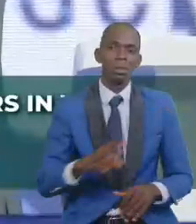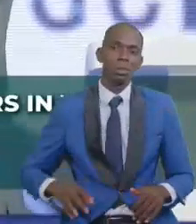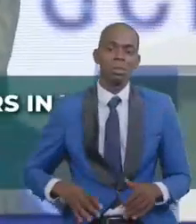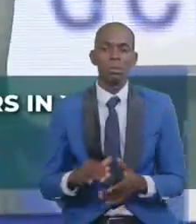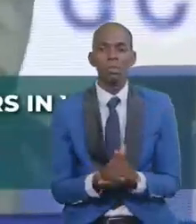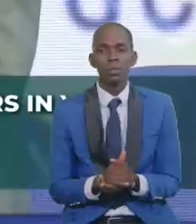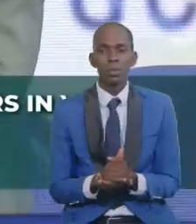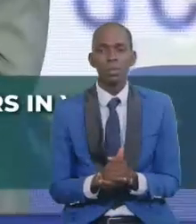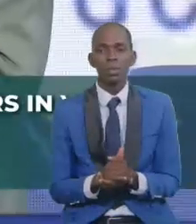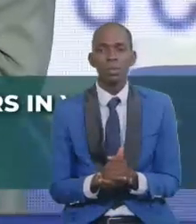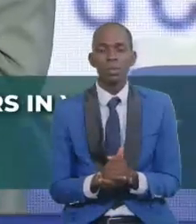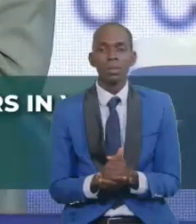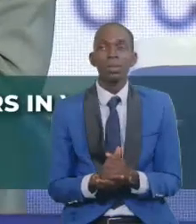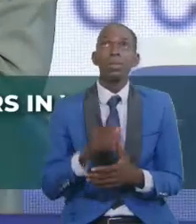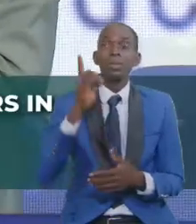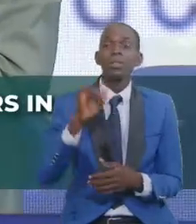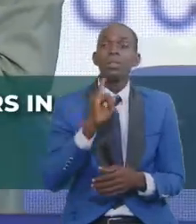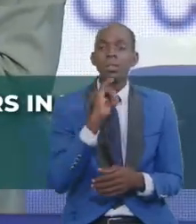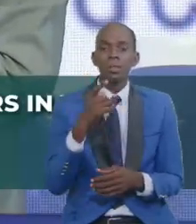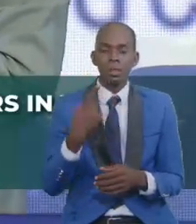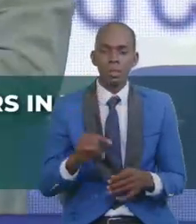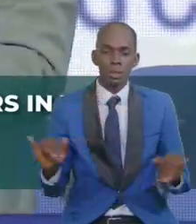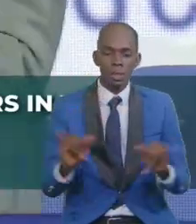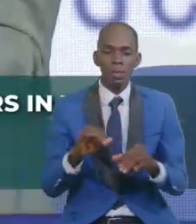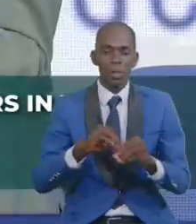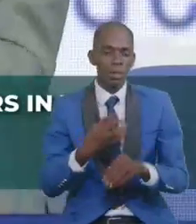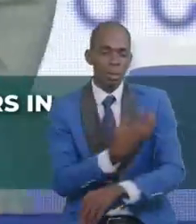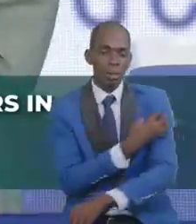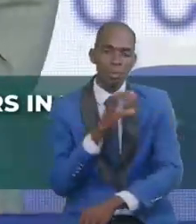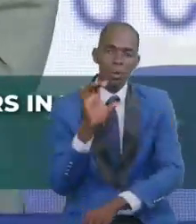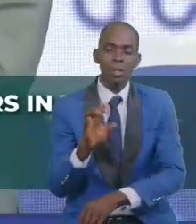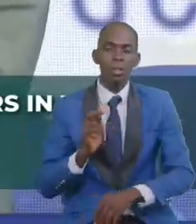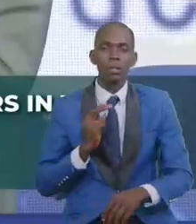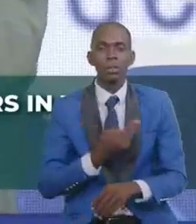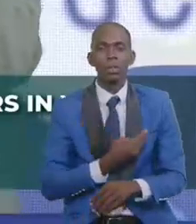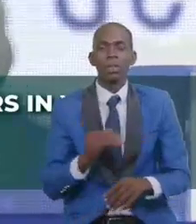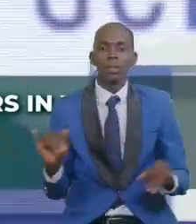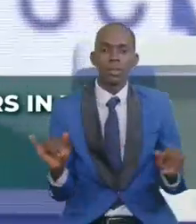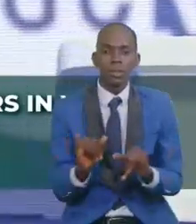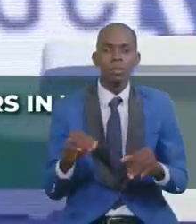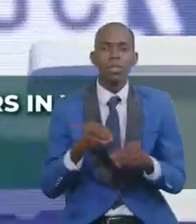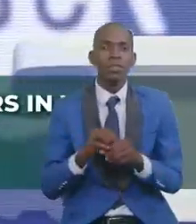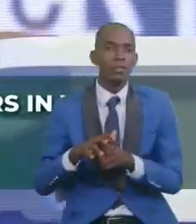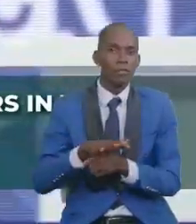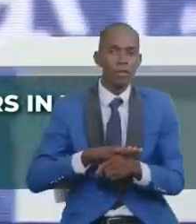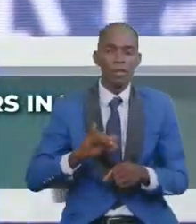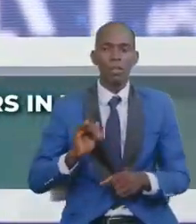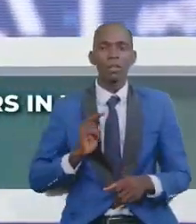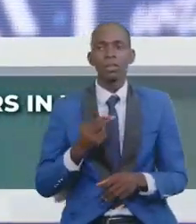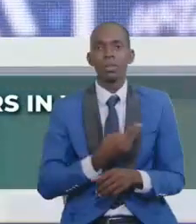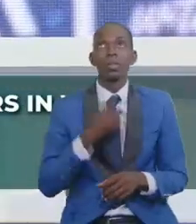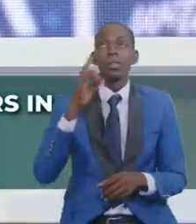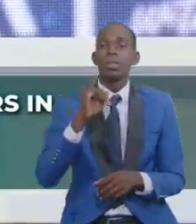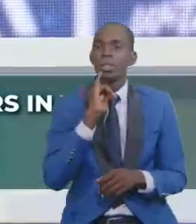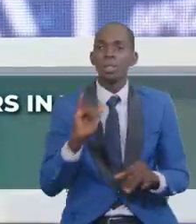It's the same in empowering us. It's the same in equipping us. It's the same